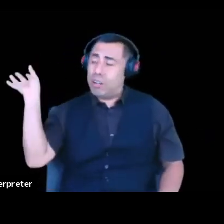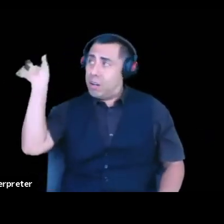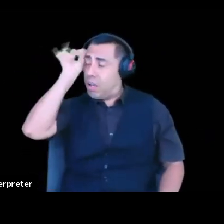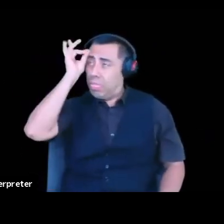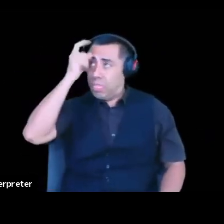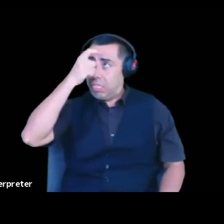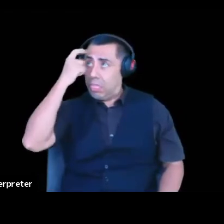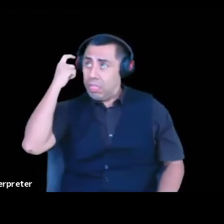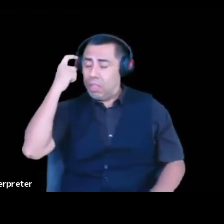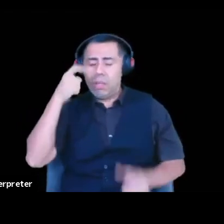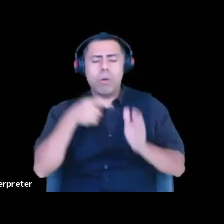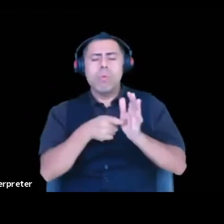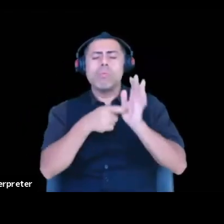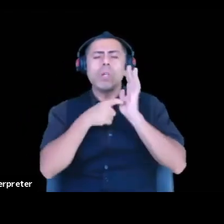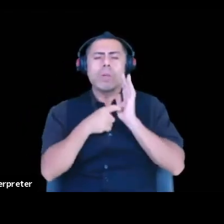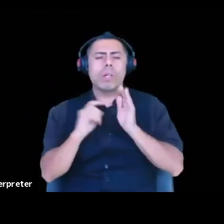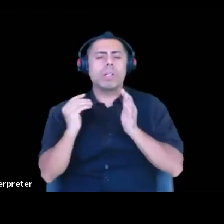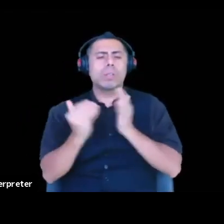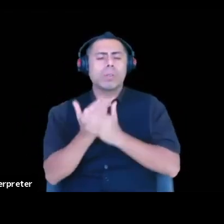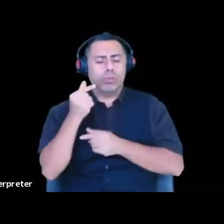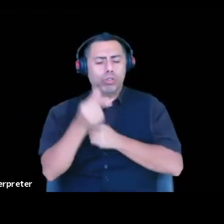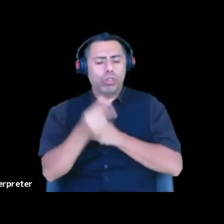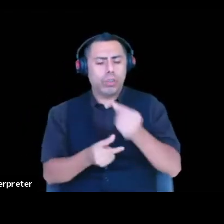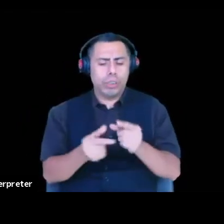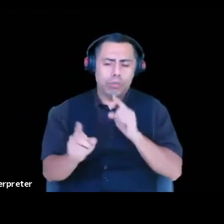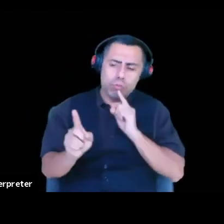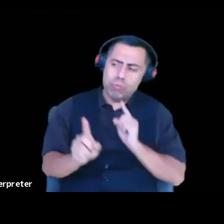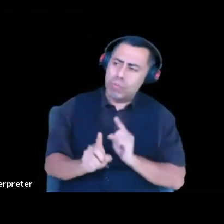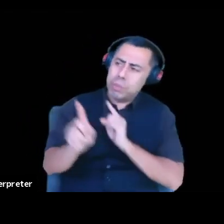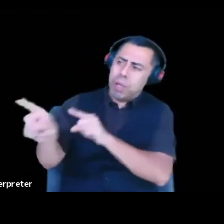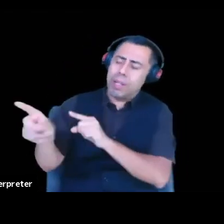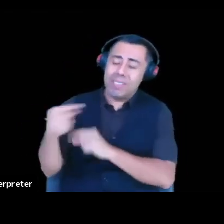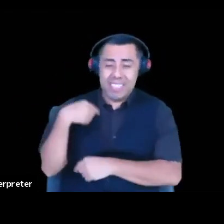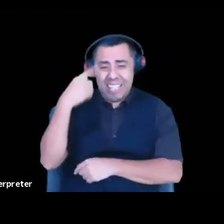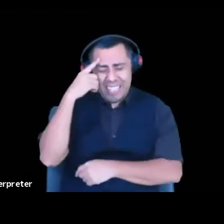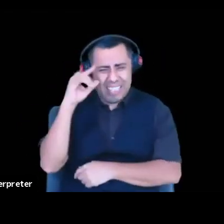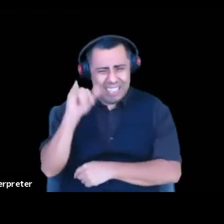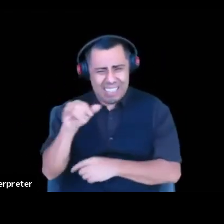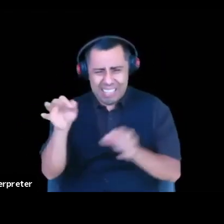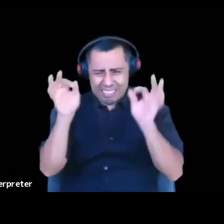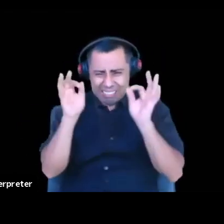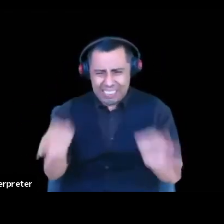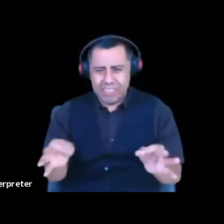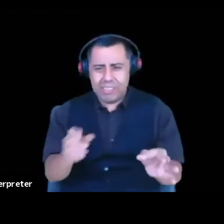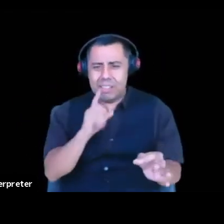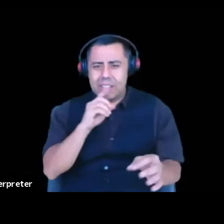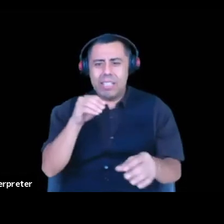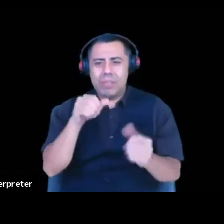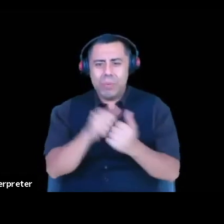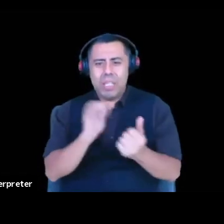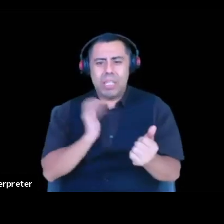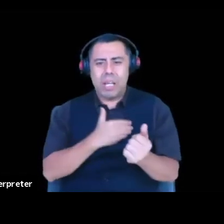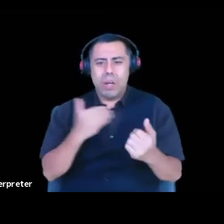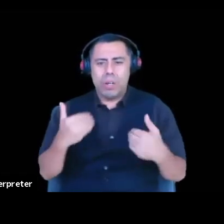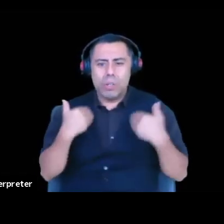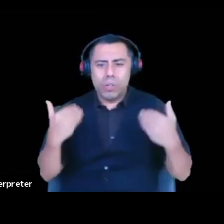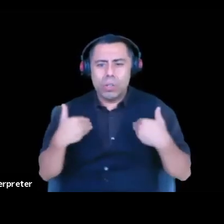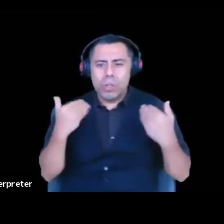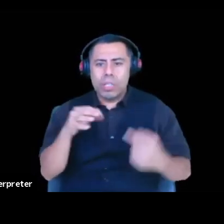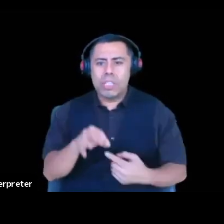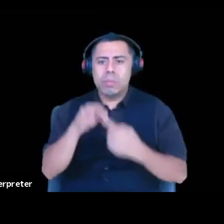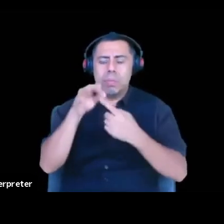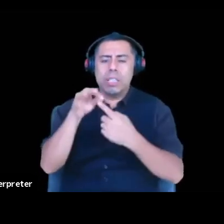generational response. And I think that definitely is with our with our youth, especially with people